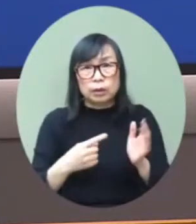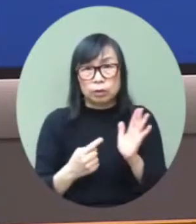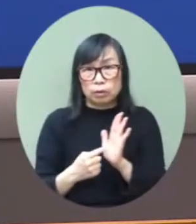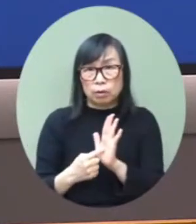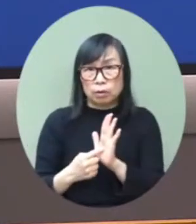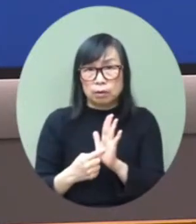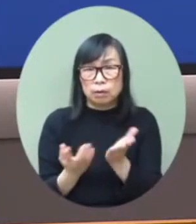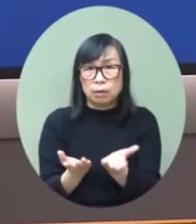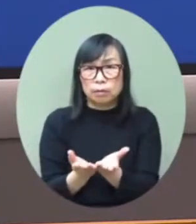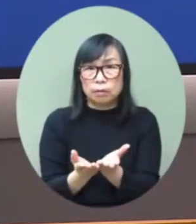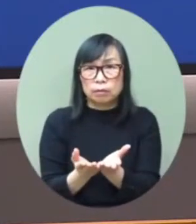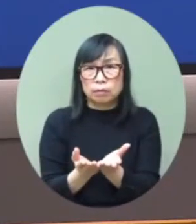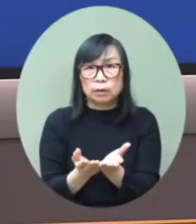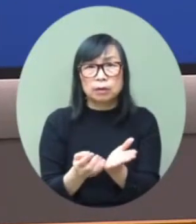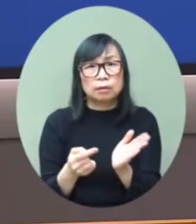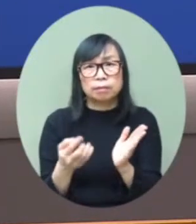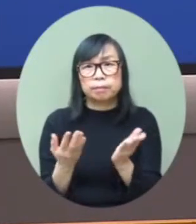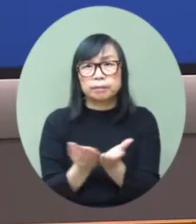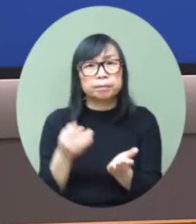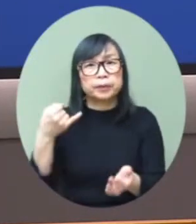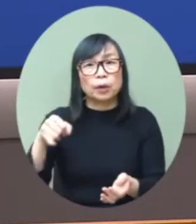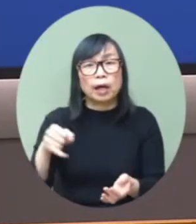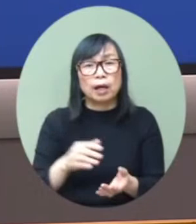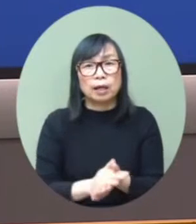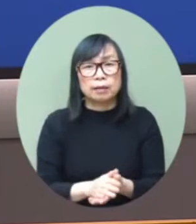when residents leave, they